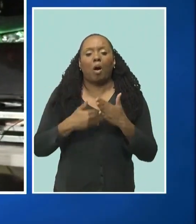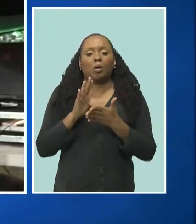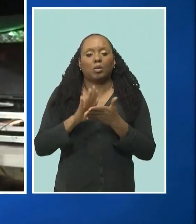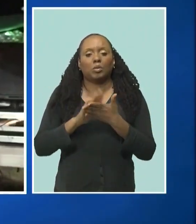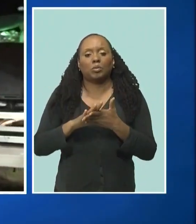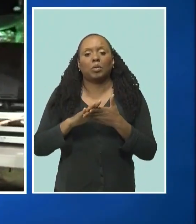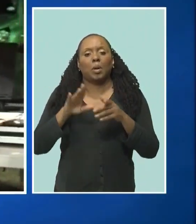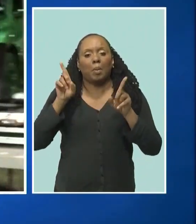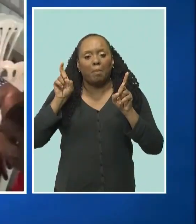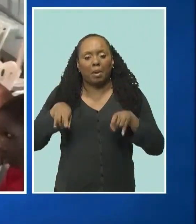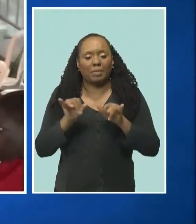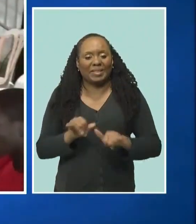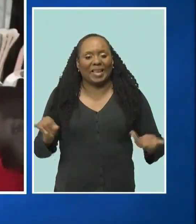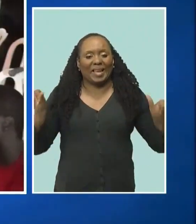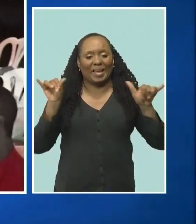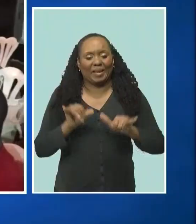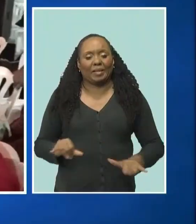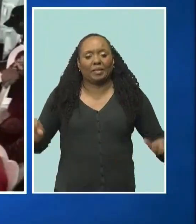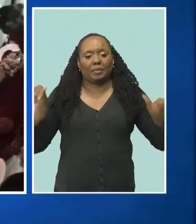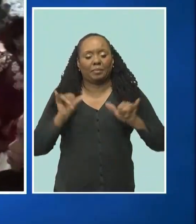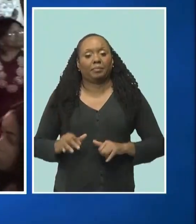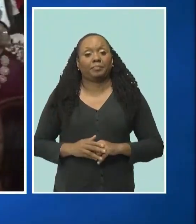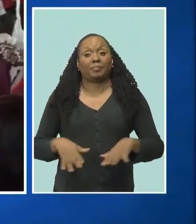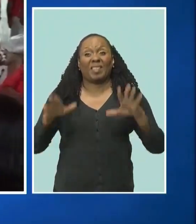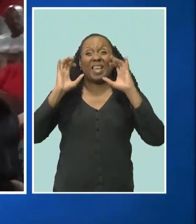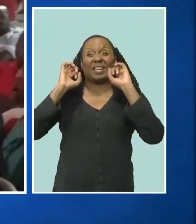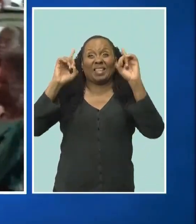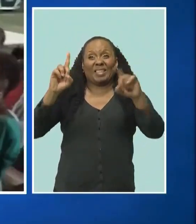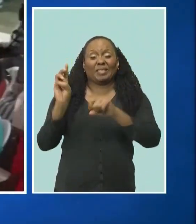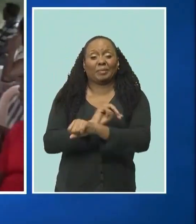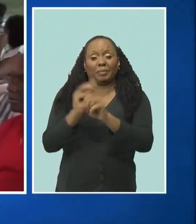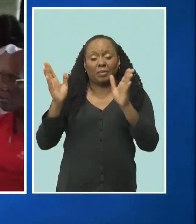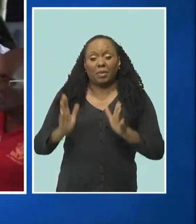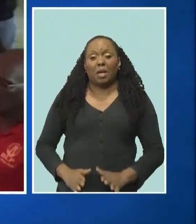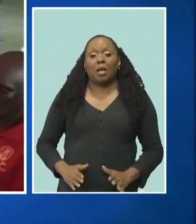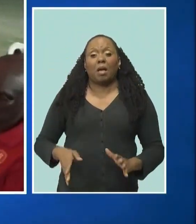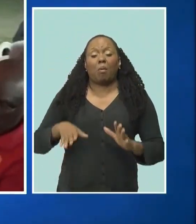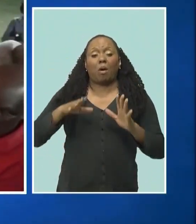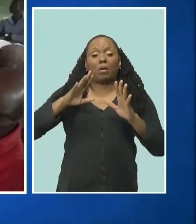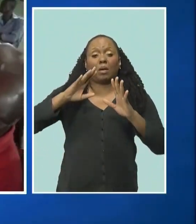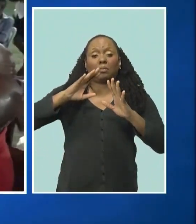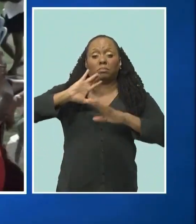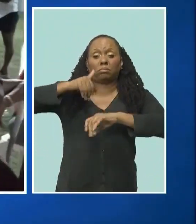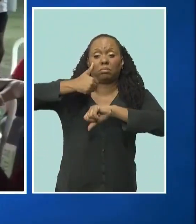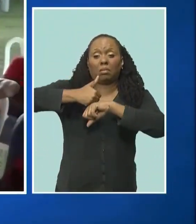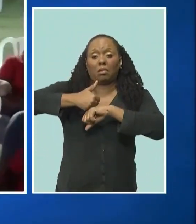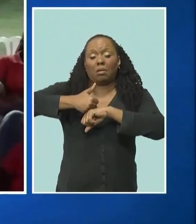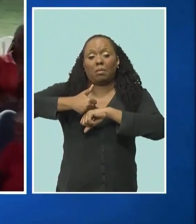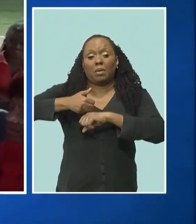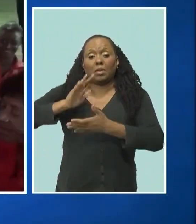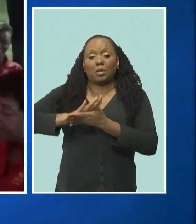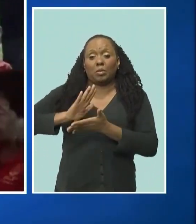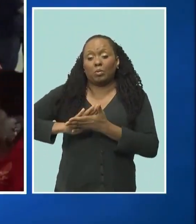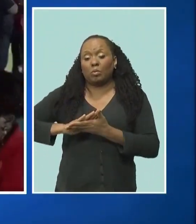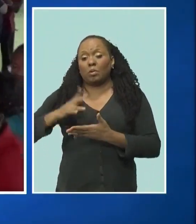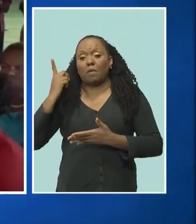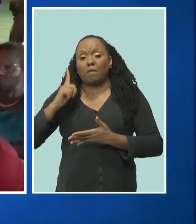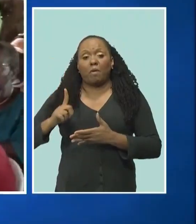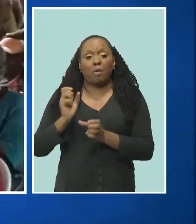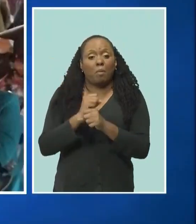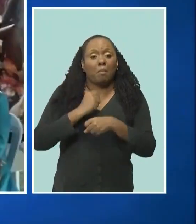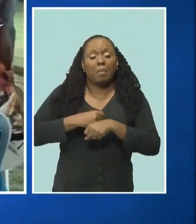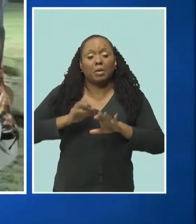we will be moving. The Education Minister says they are working on creating global citizens of our children in a system that is